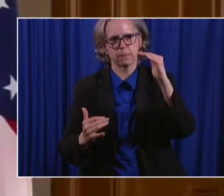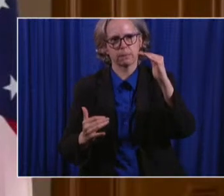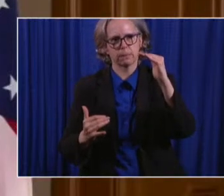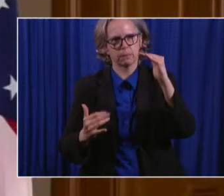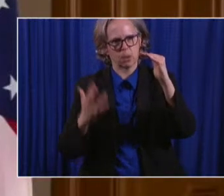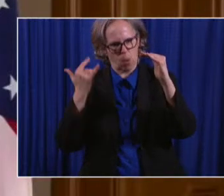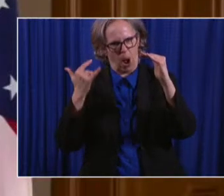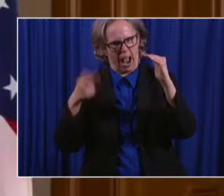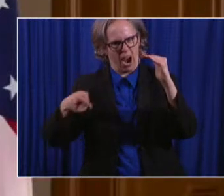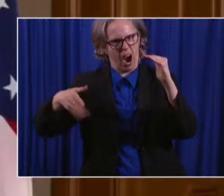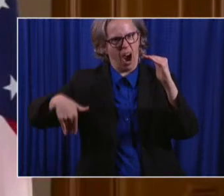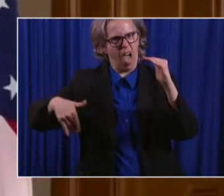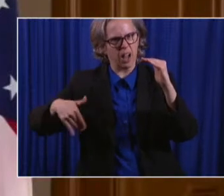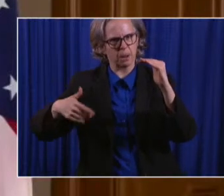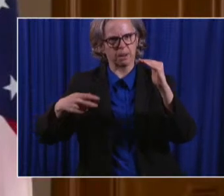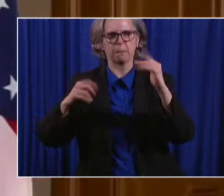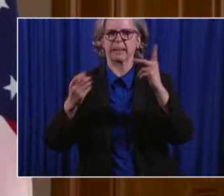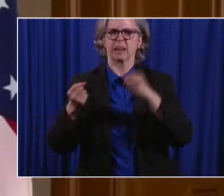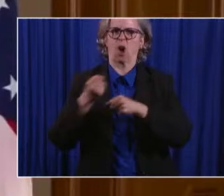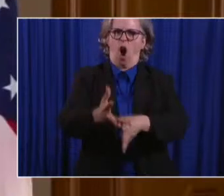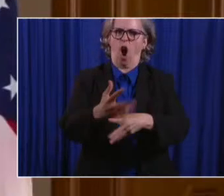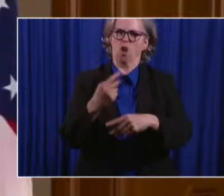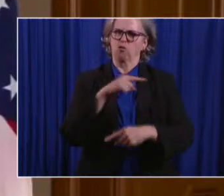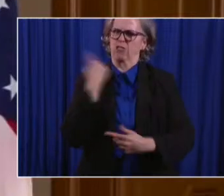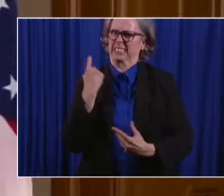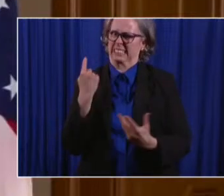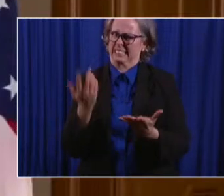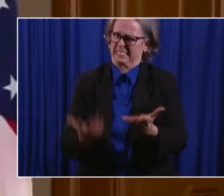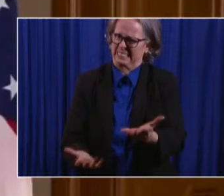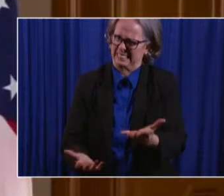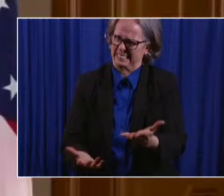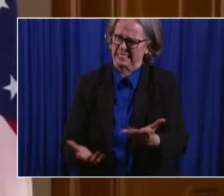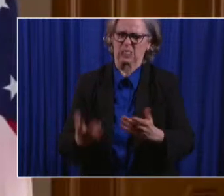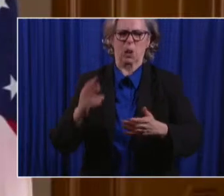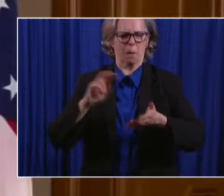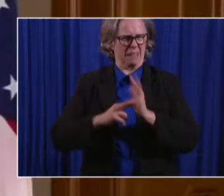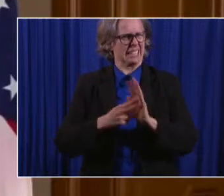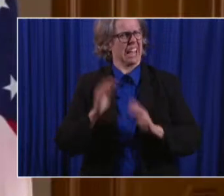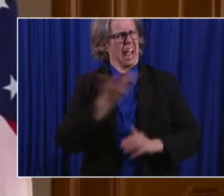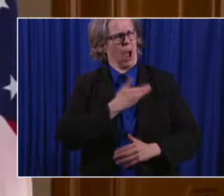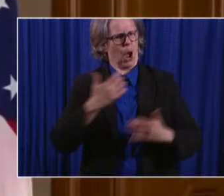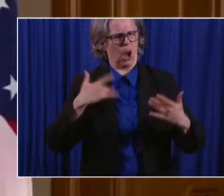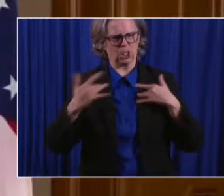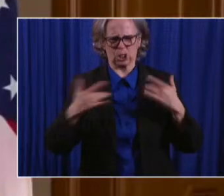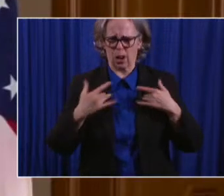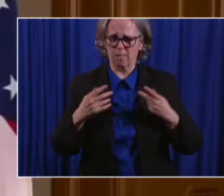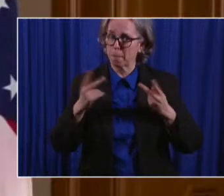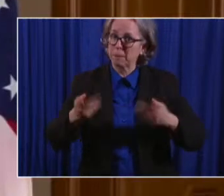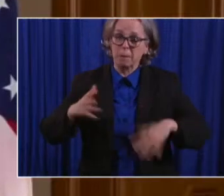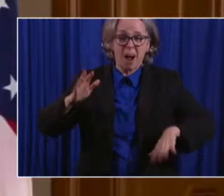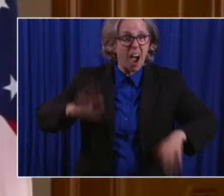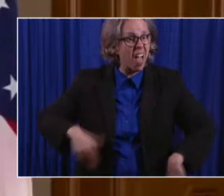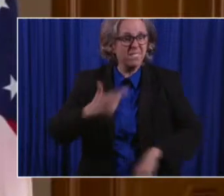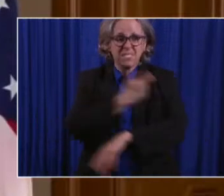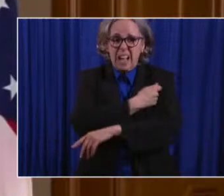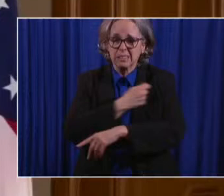to explain it any other way. So yes, I'm concerned for Ohioans who have not been vaccinated.